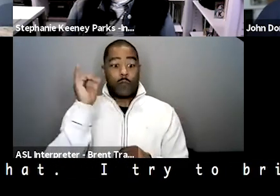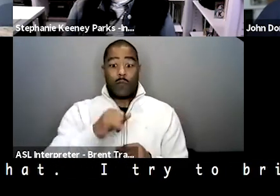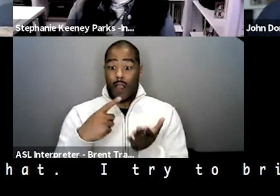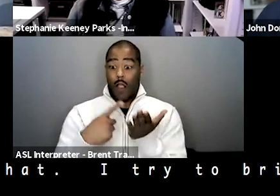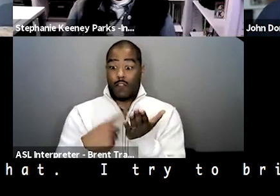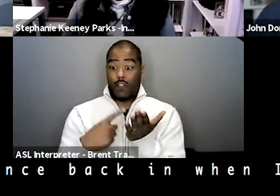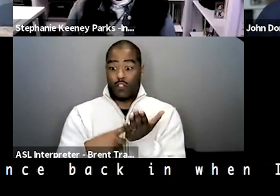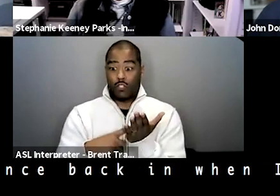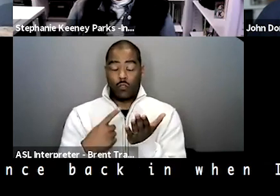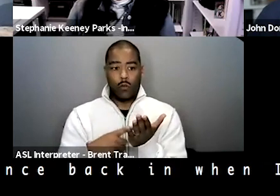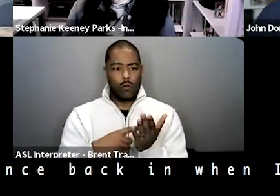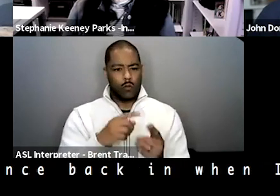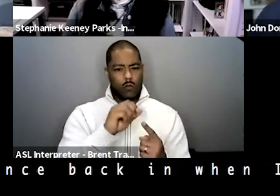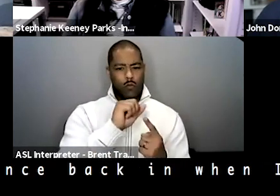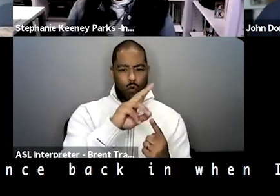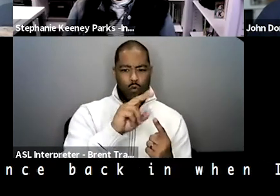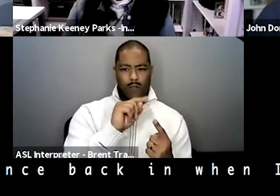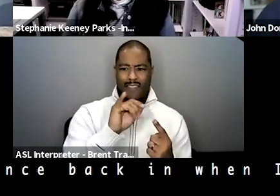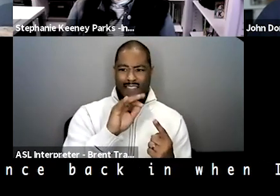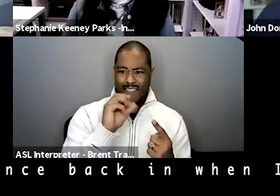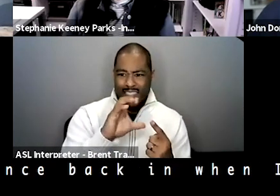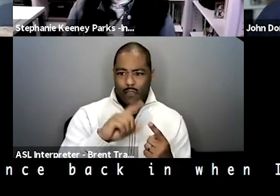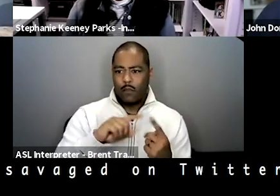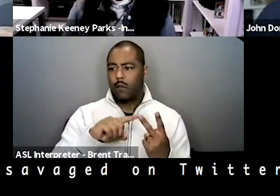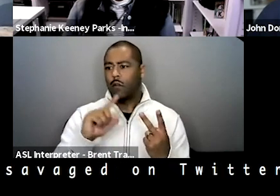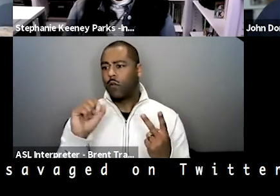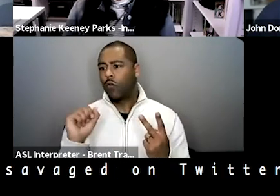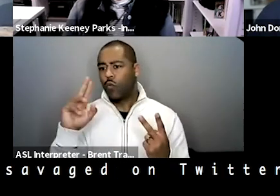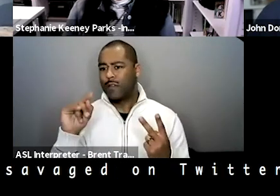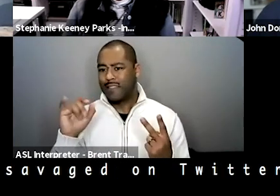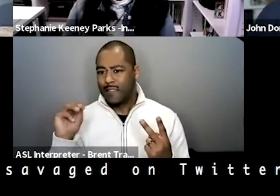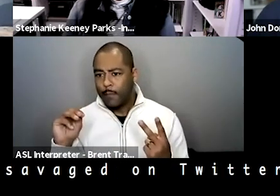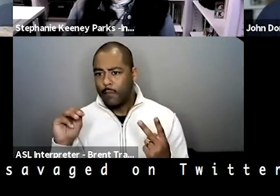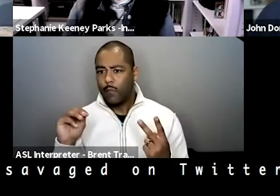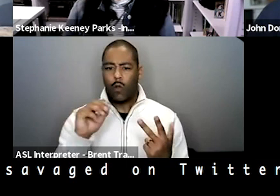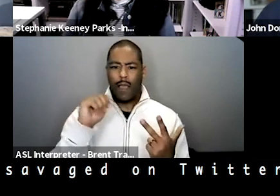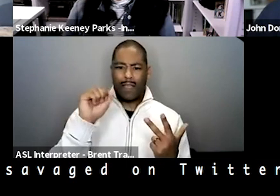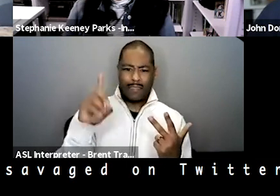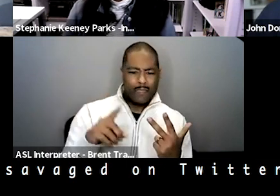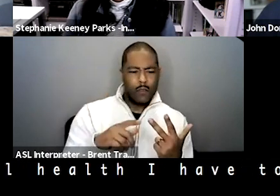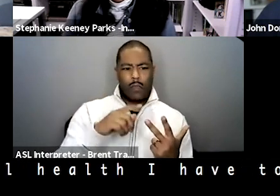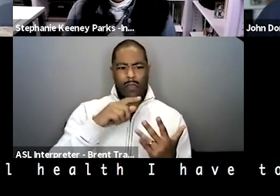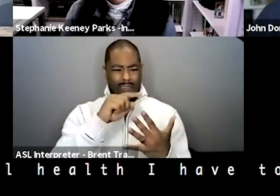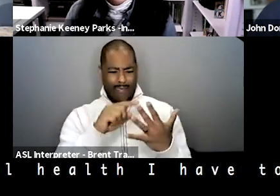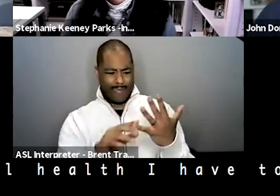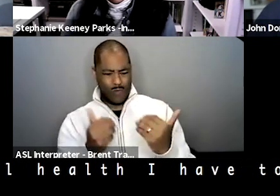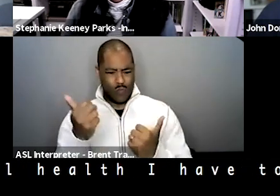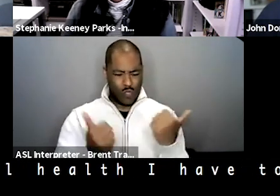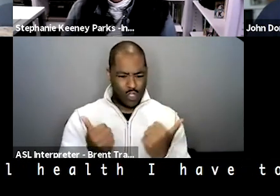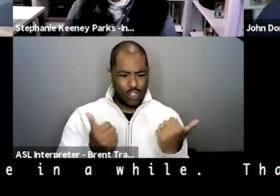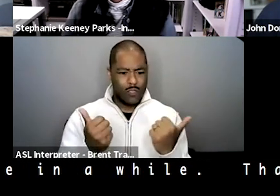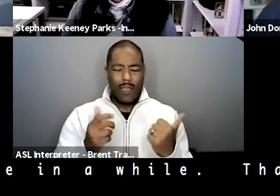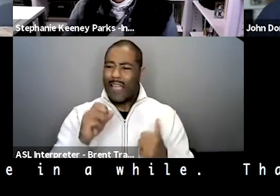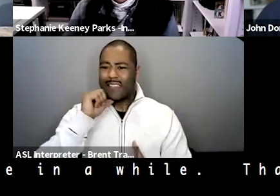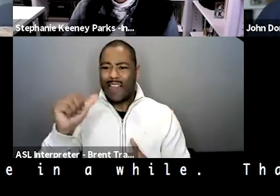gray. And people forget that. So I try to bring that nuance back in where I can when I'm not getting savaged on Twitter. And